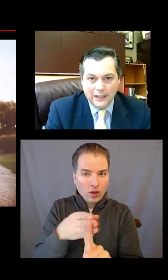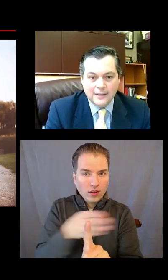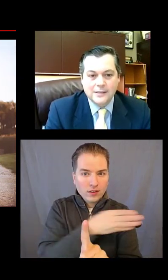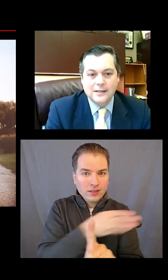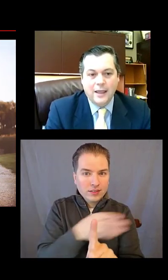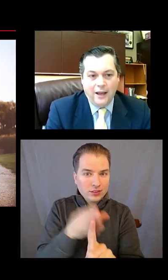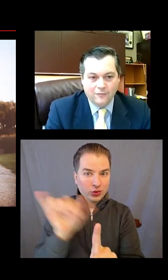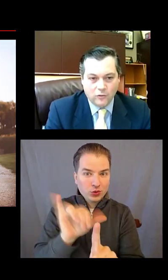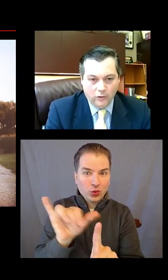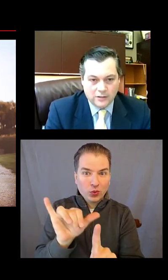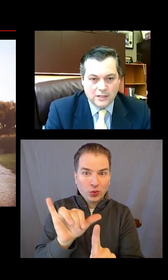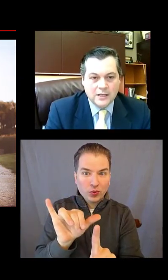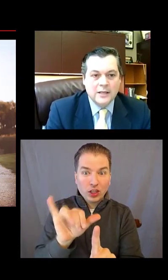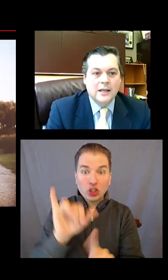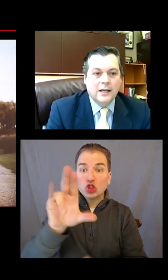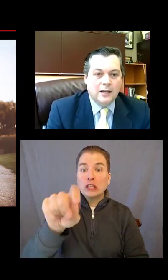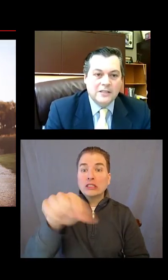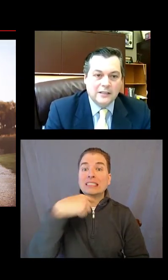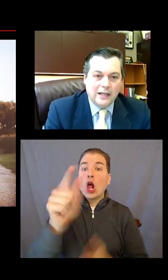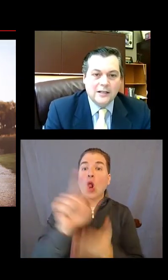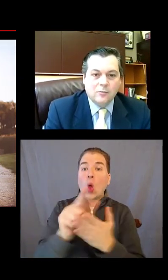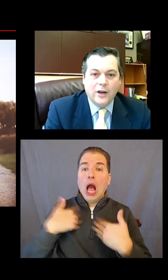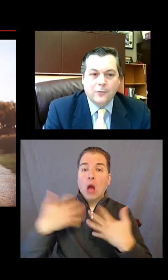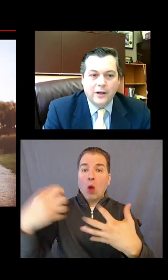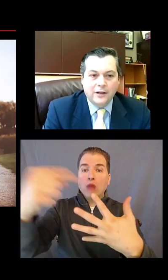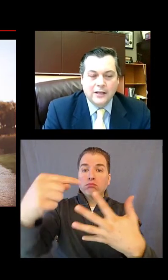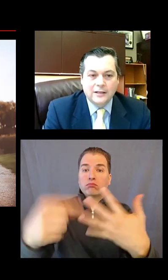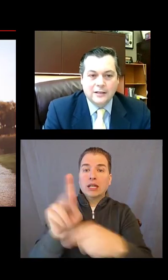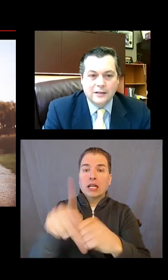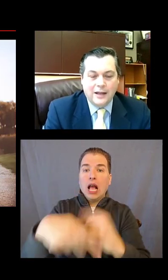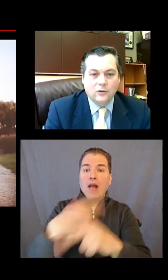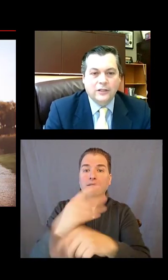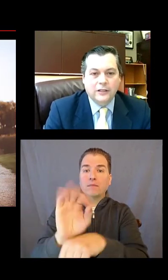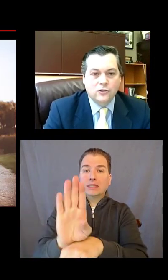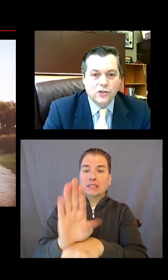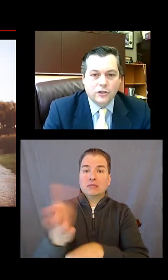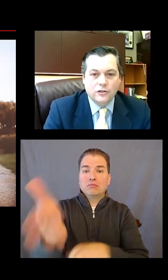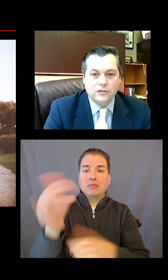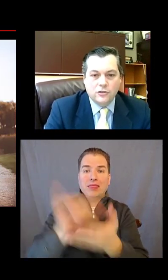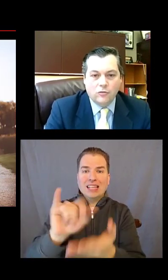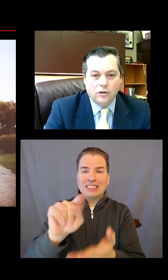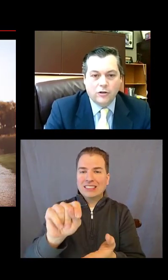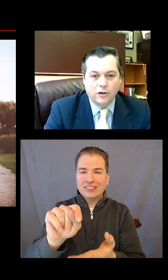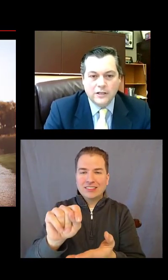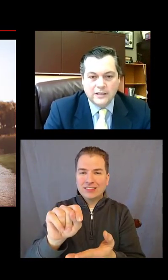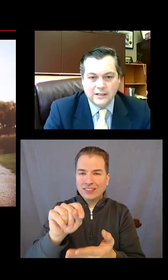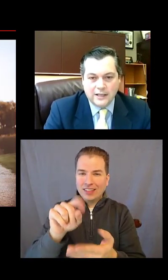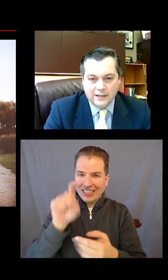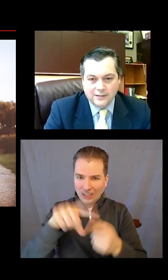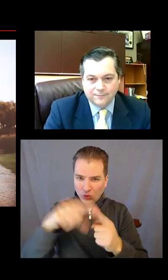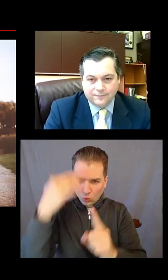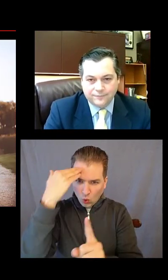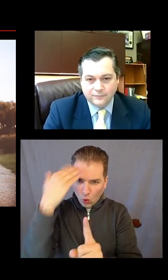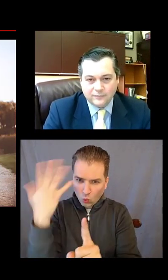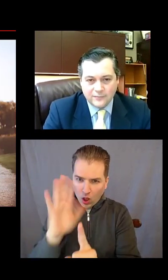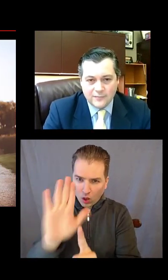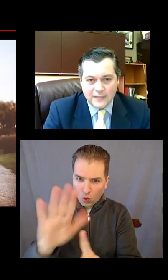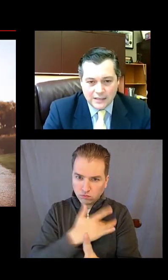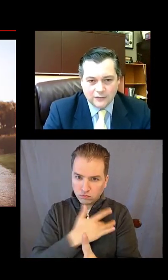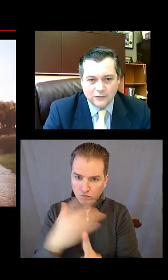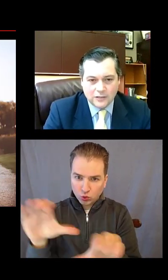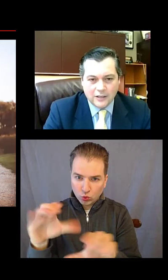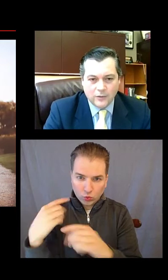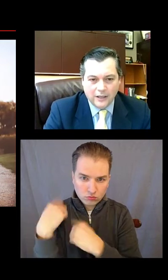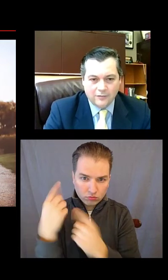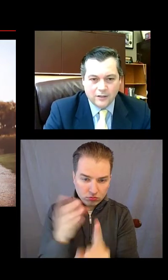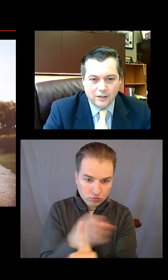into place afterwards. Selecting a proper entity not only ensures your current success,